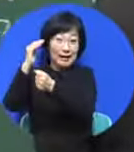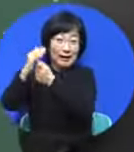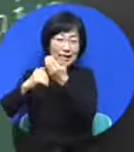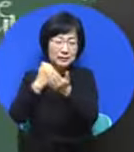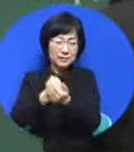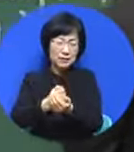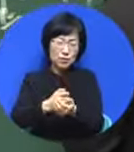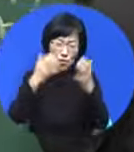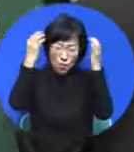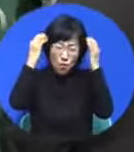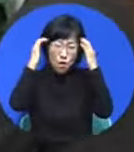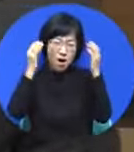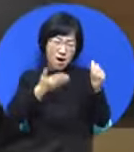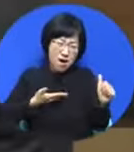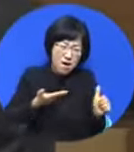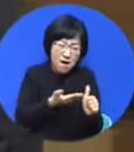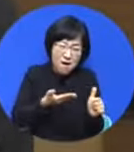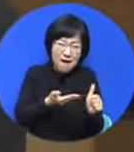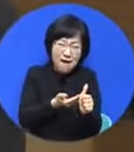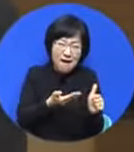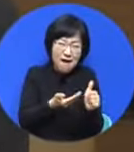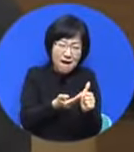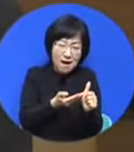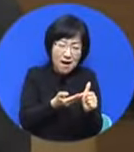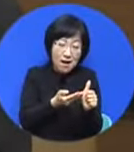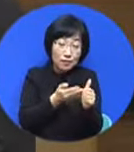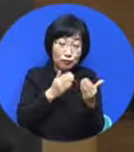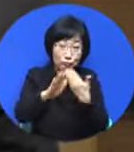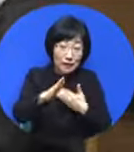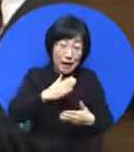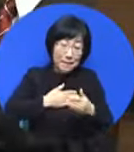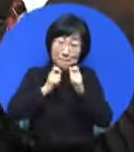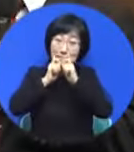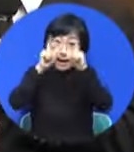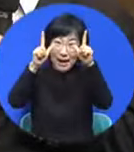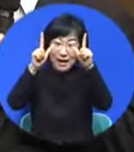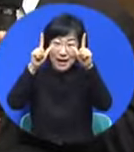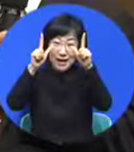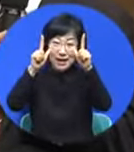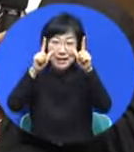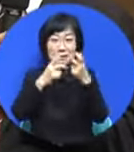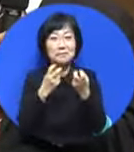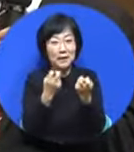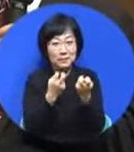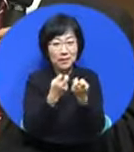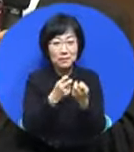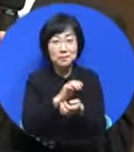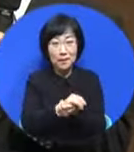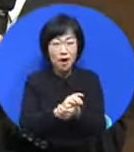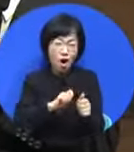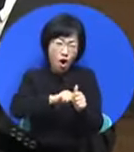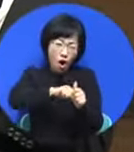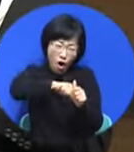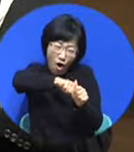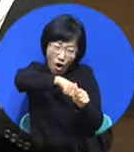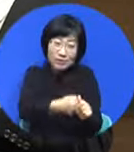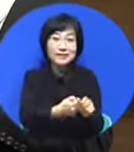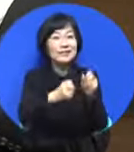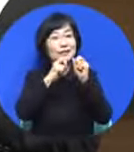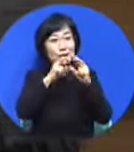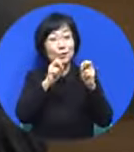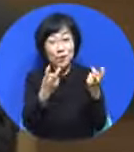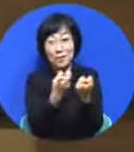brought them through so much hardship, through slavery or captivity. That's called forced missions. That's, we can see that